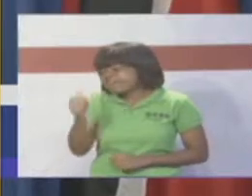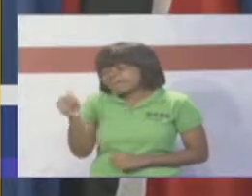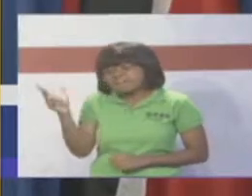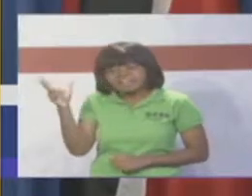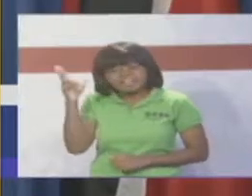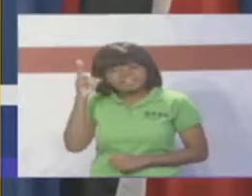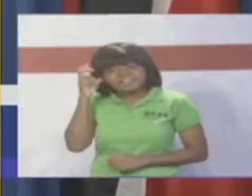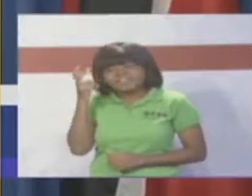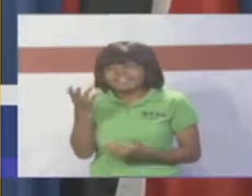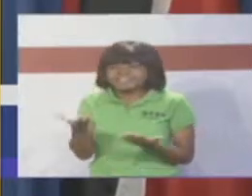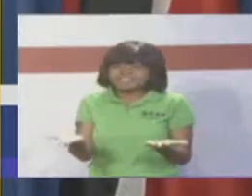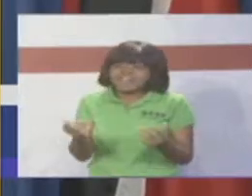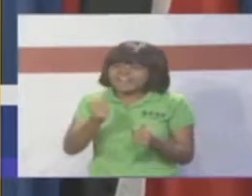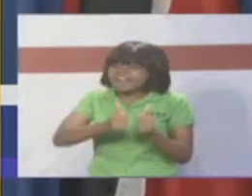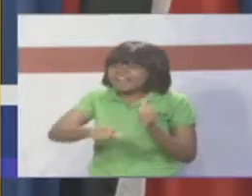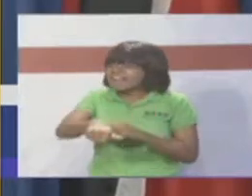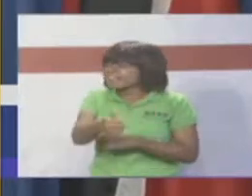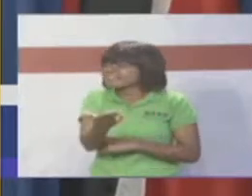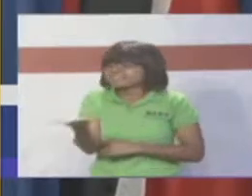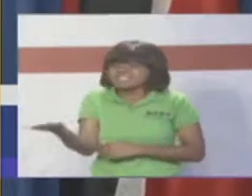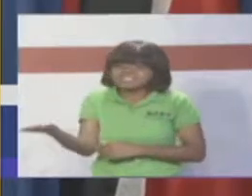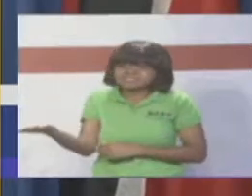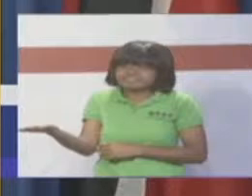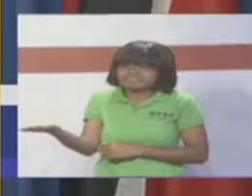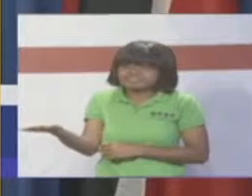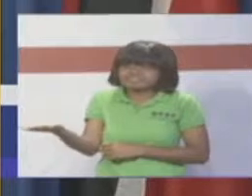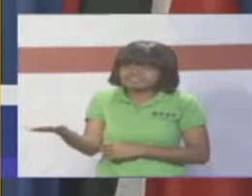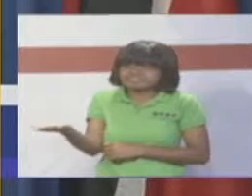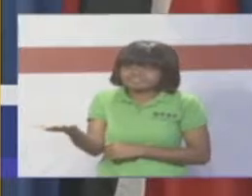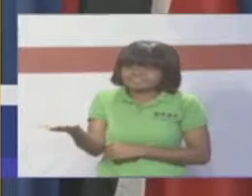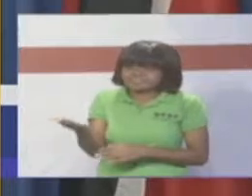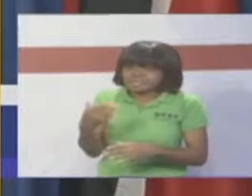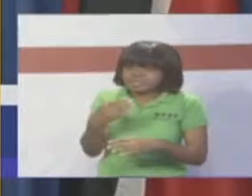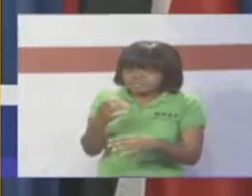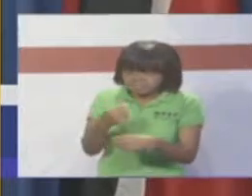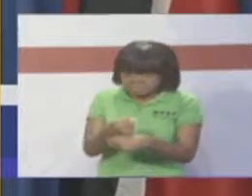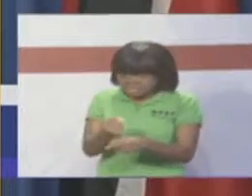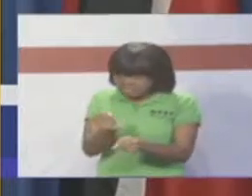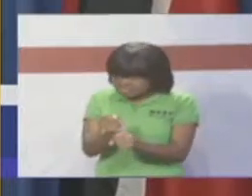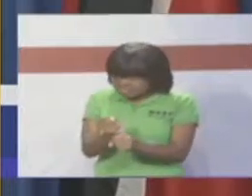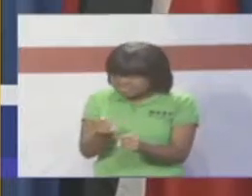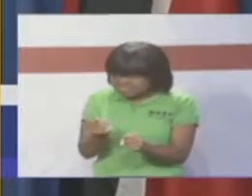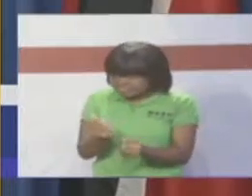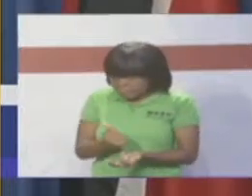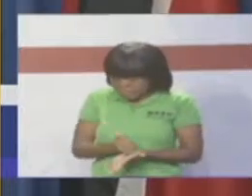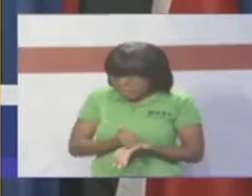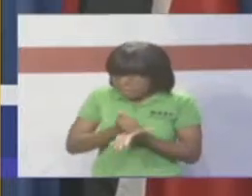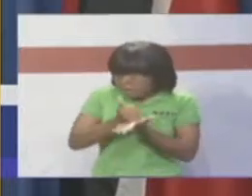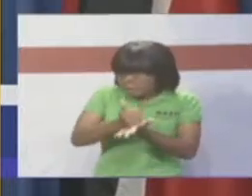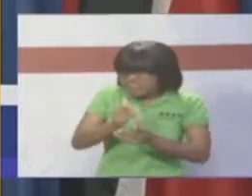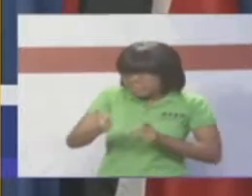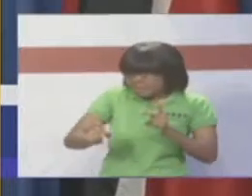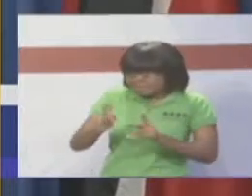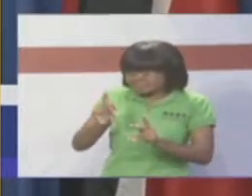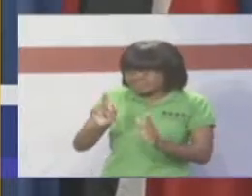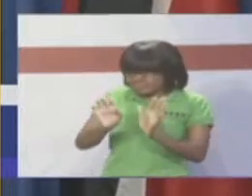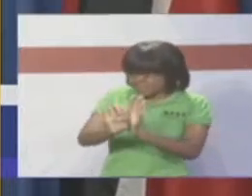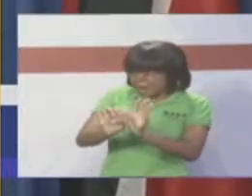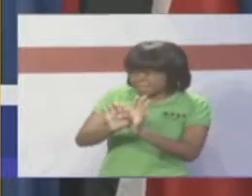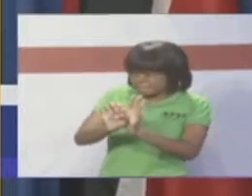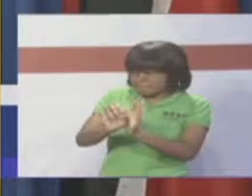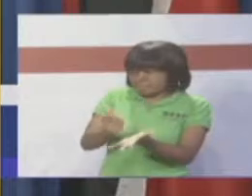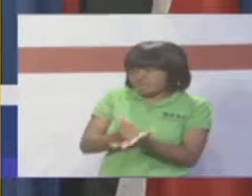treatment. There are some cancer treatments that are in that ballpark. to talk about widespread use by